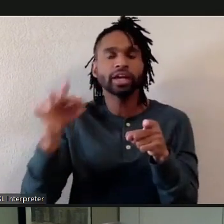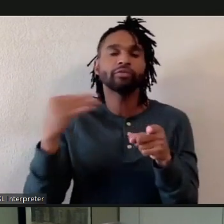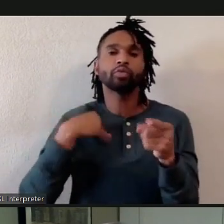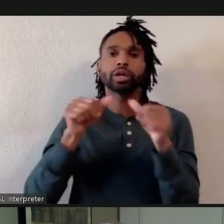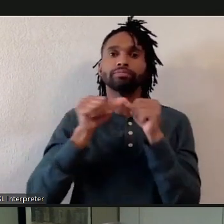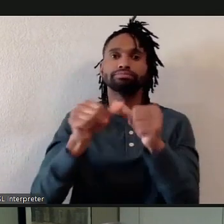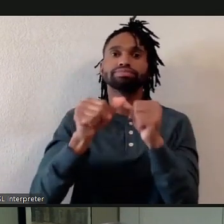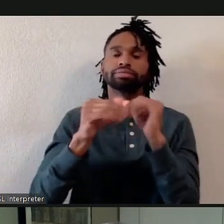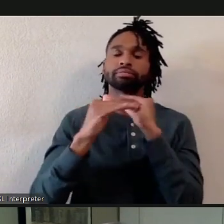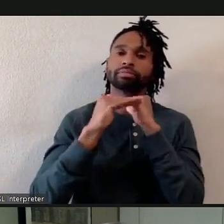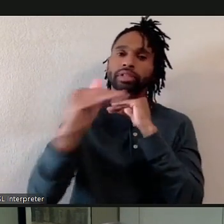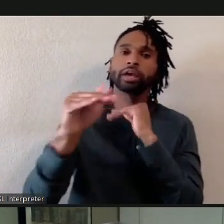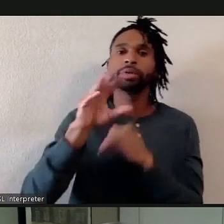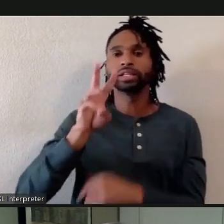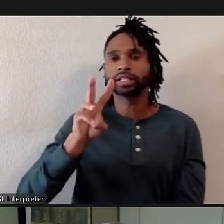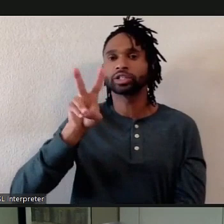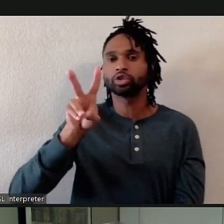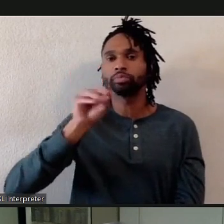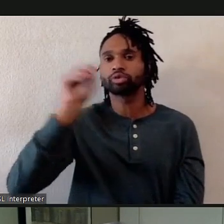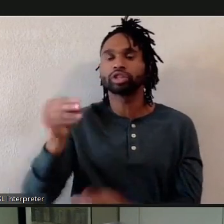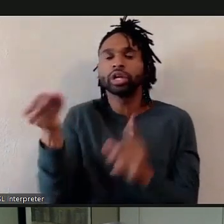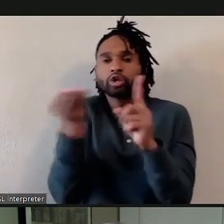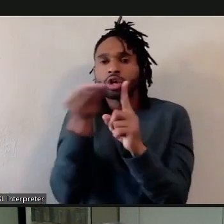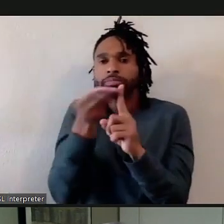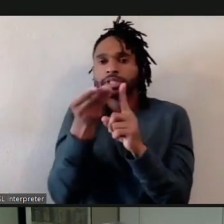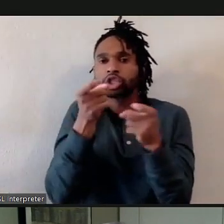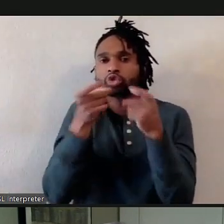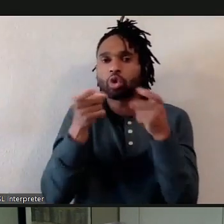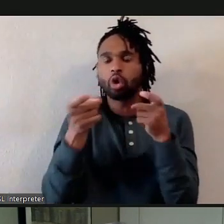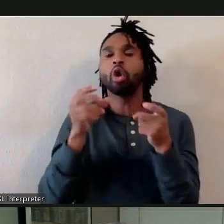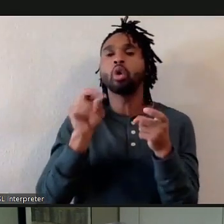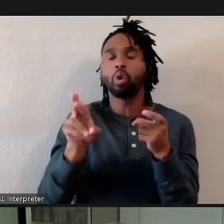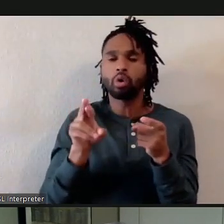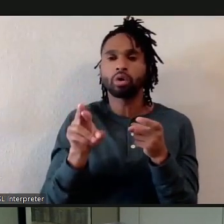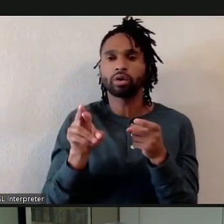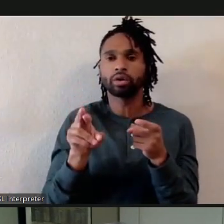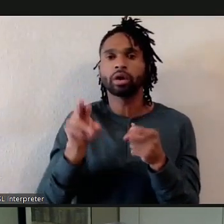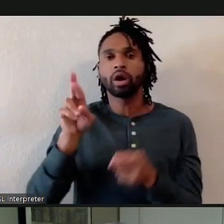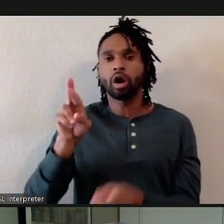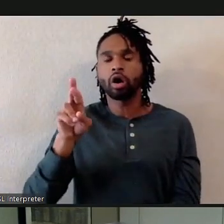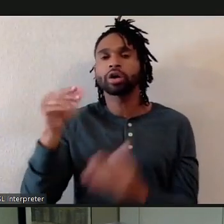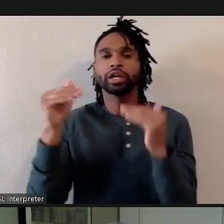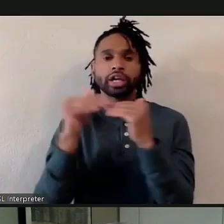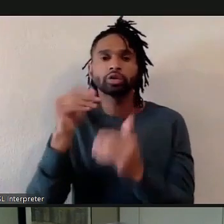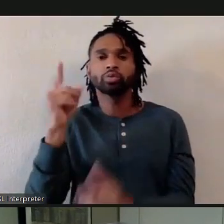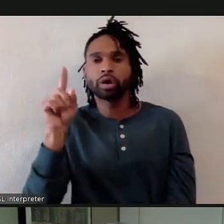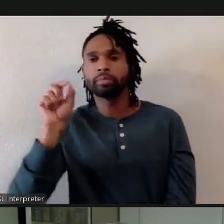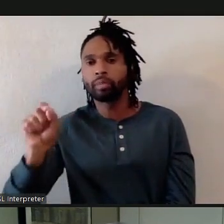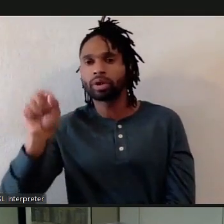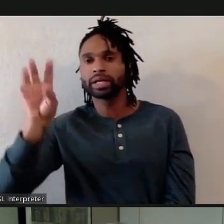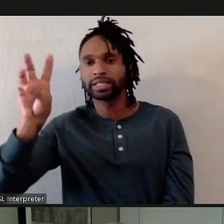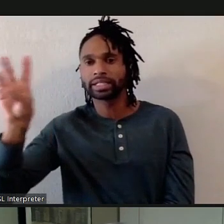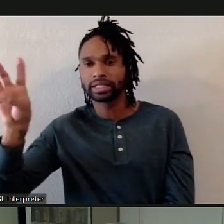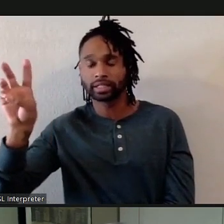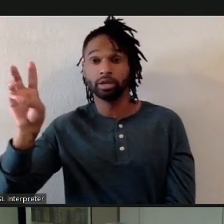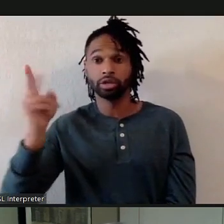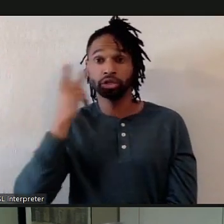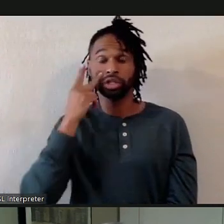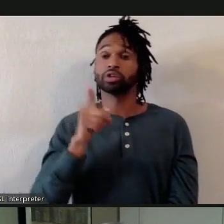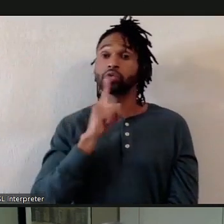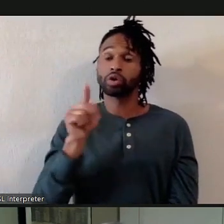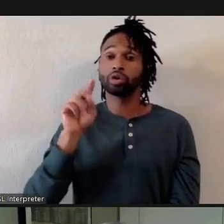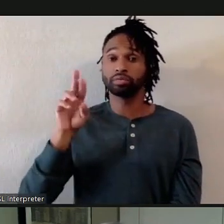this 62% transmission control, or R equals 1.66. You can see the real data in